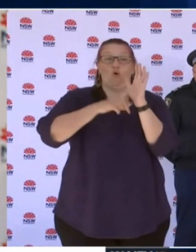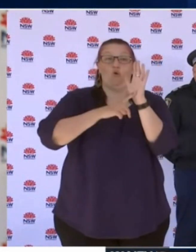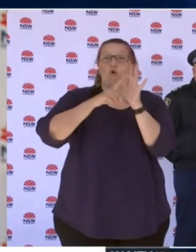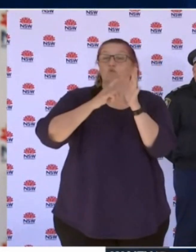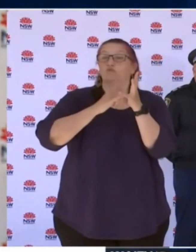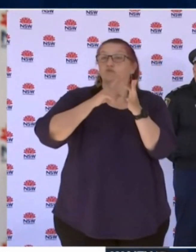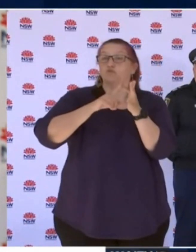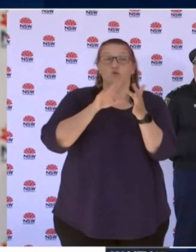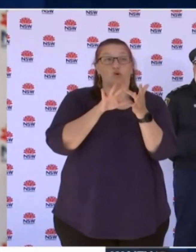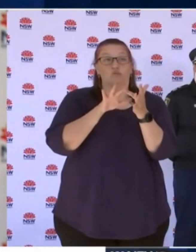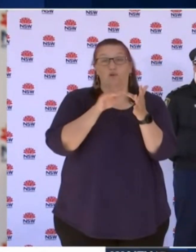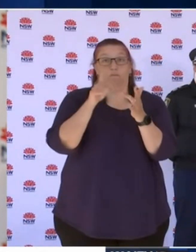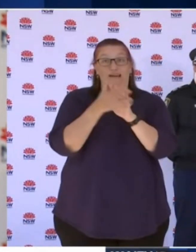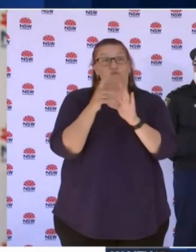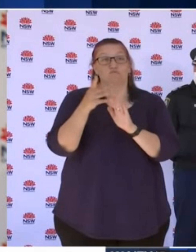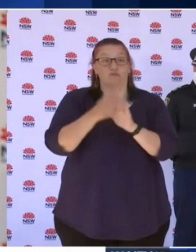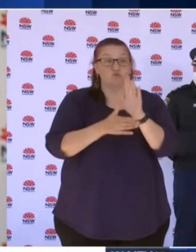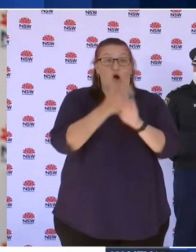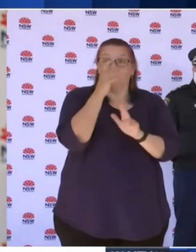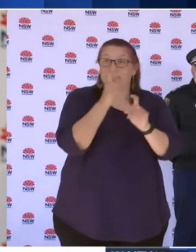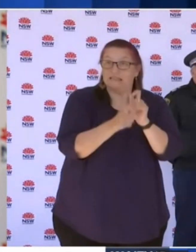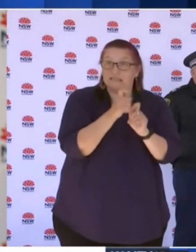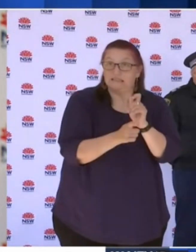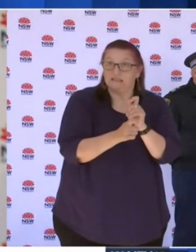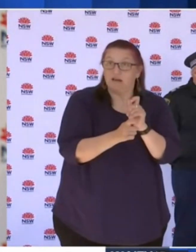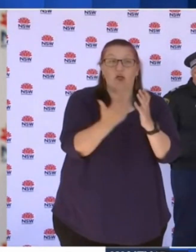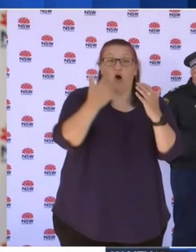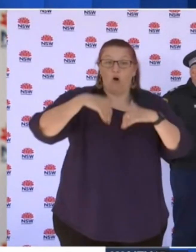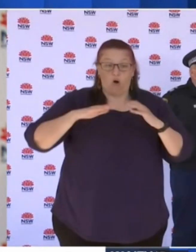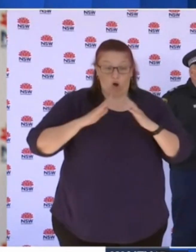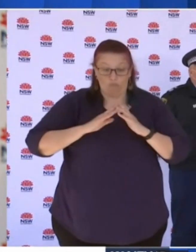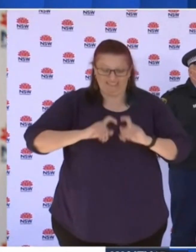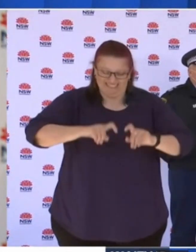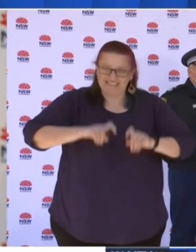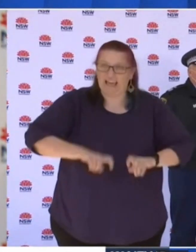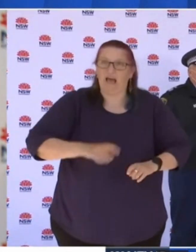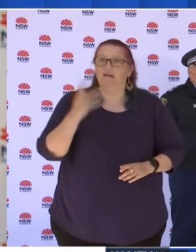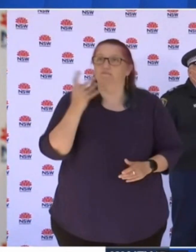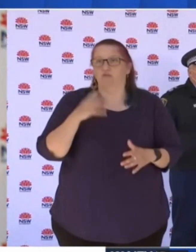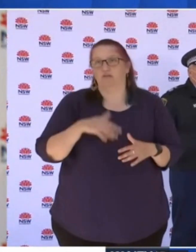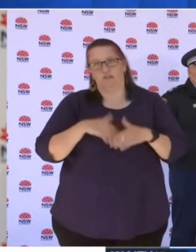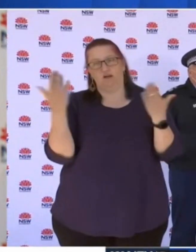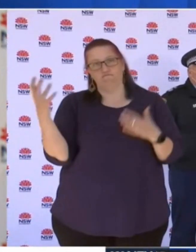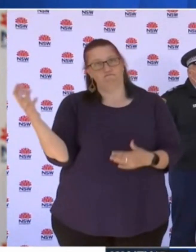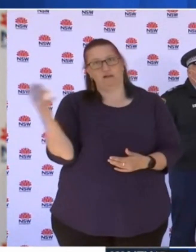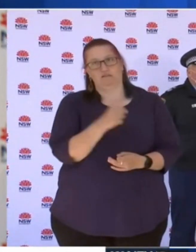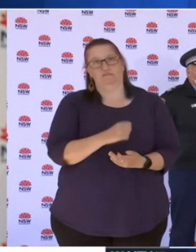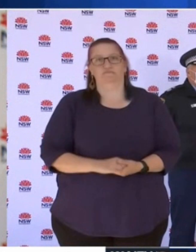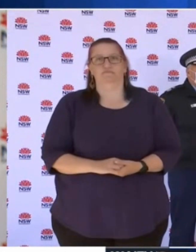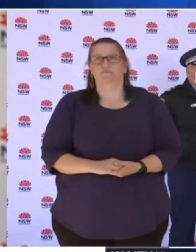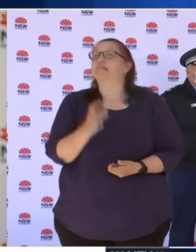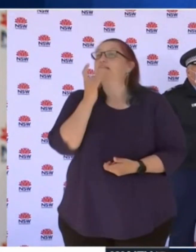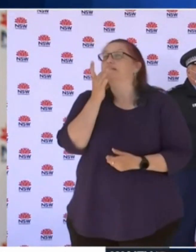to those venues, that venue. And then anyone who attended Coles Eastgate Bondi Junction from Saturday